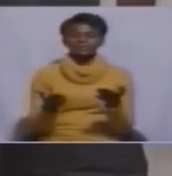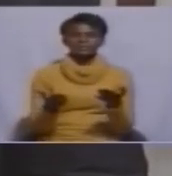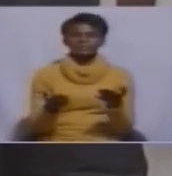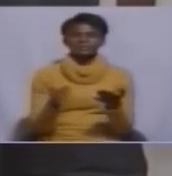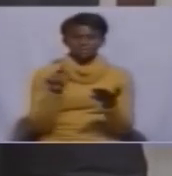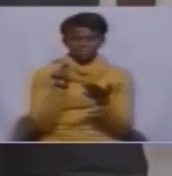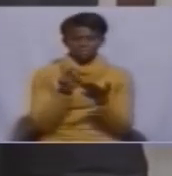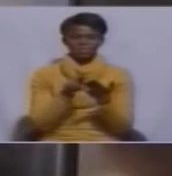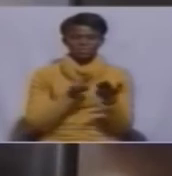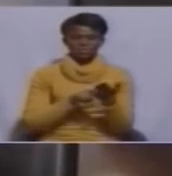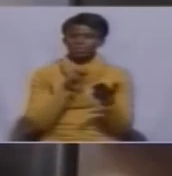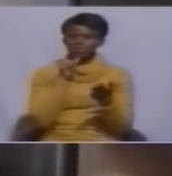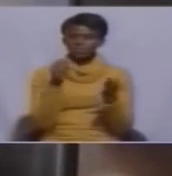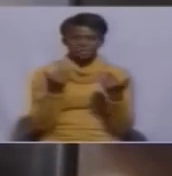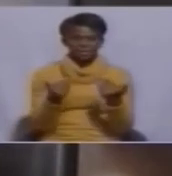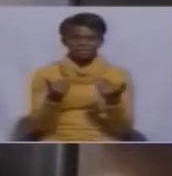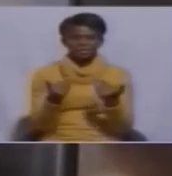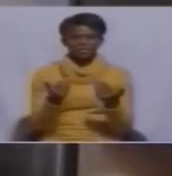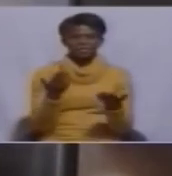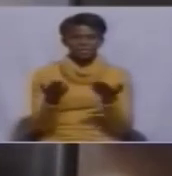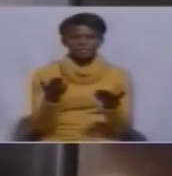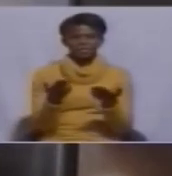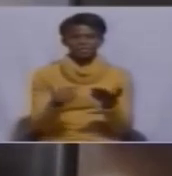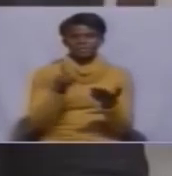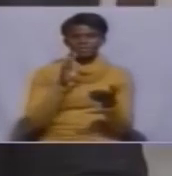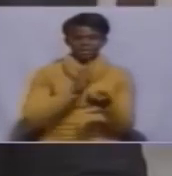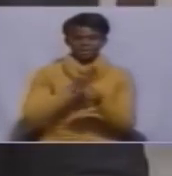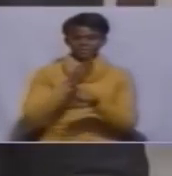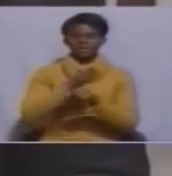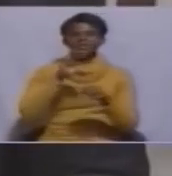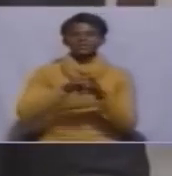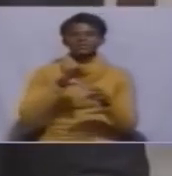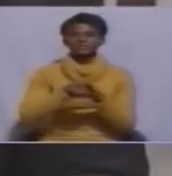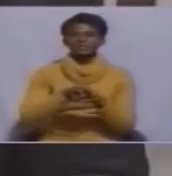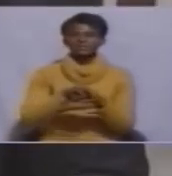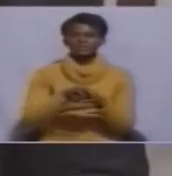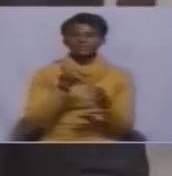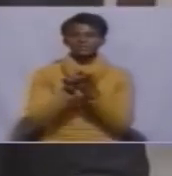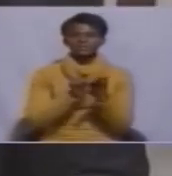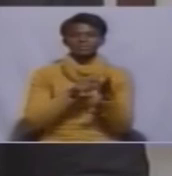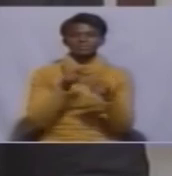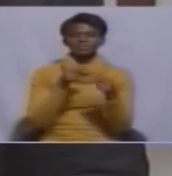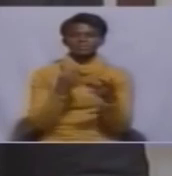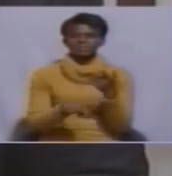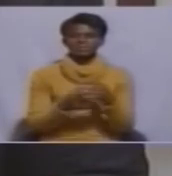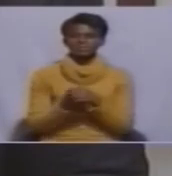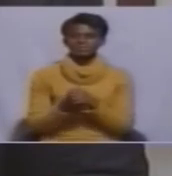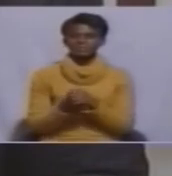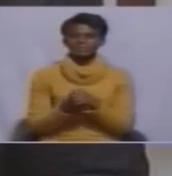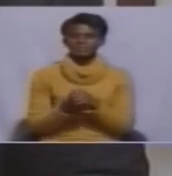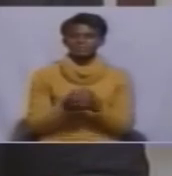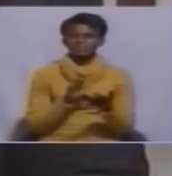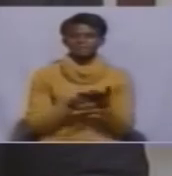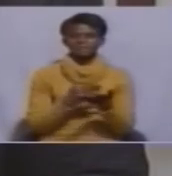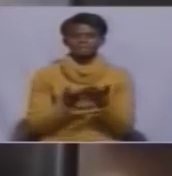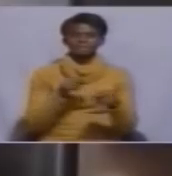not be for now. May not be for now. It may be for after the next election. What does this law mean, really, if you're going to interpret it? Does